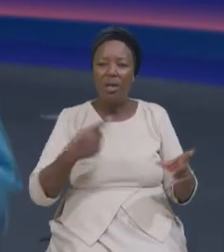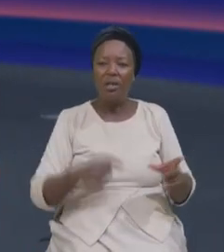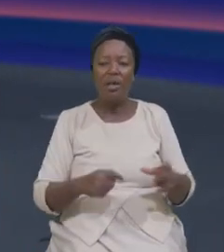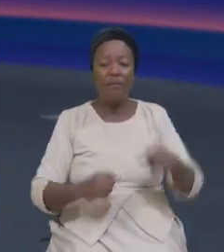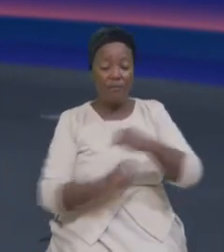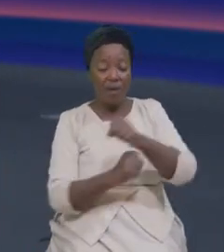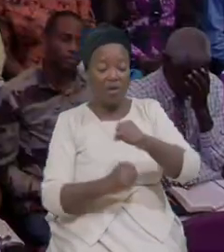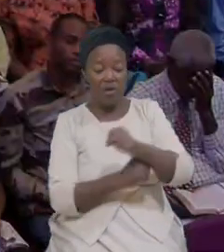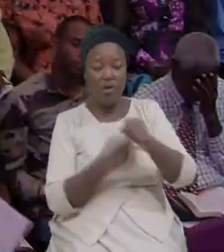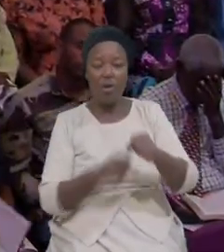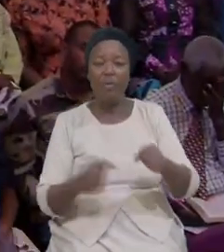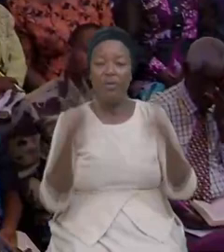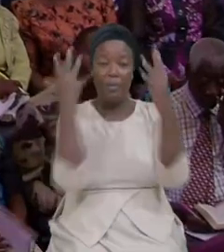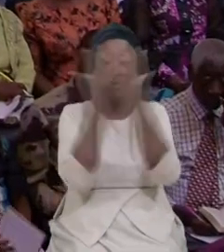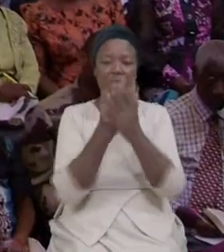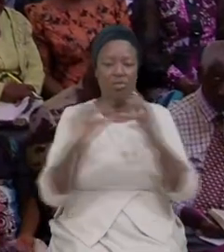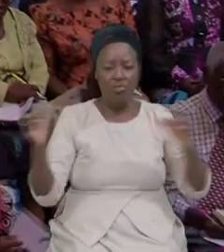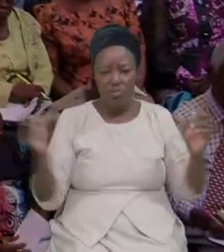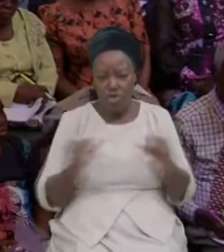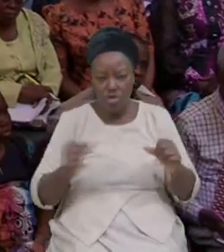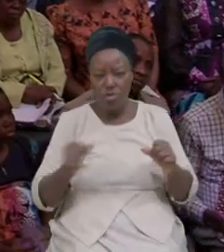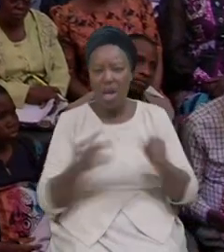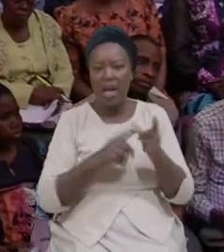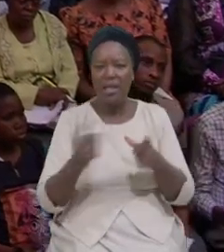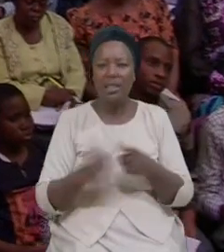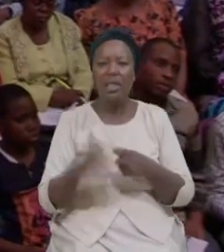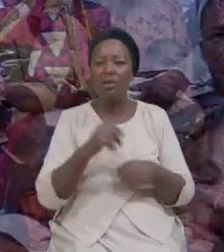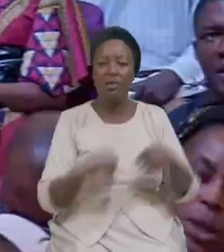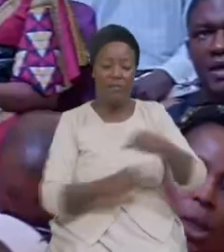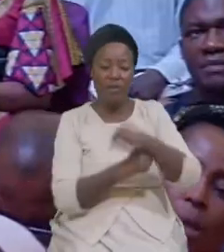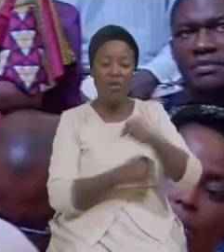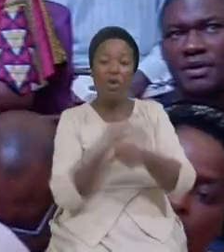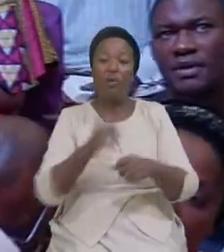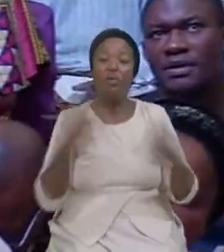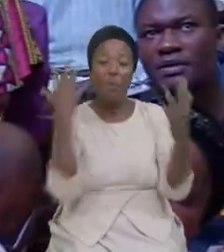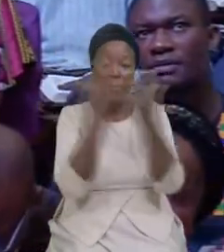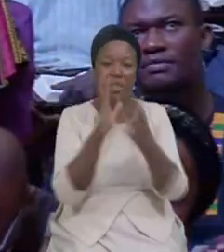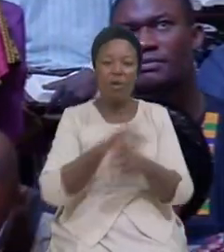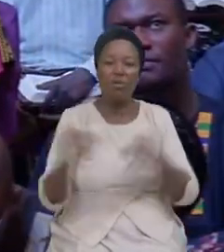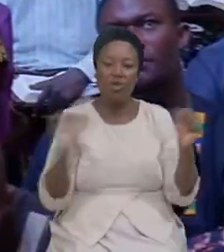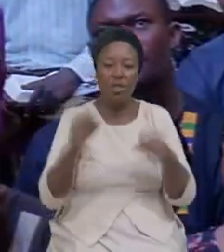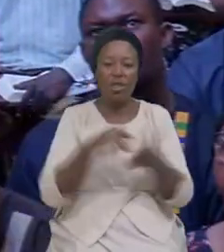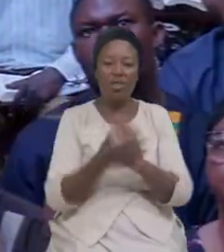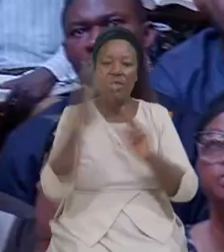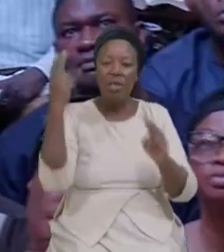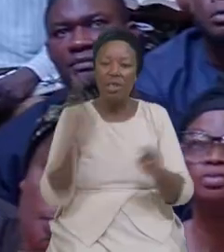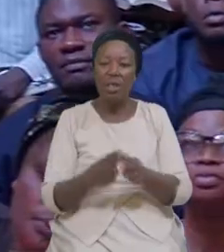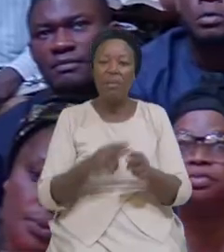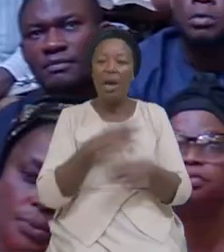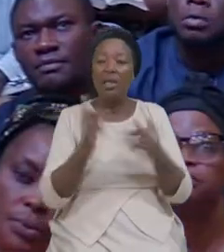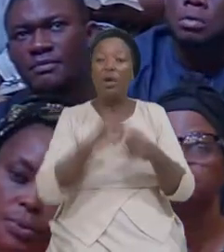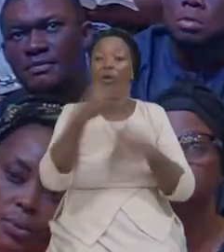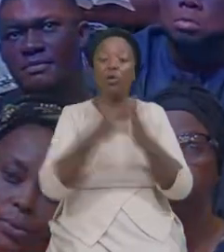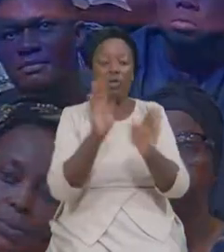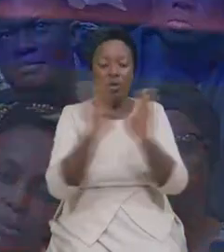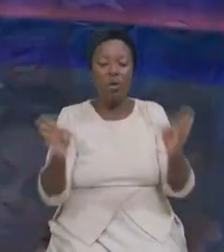shook. The foundation of a prison was shake in Jesus' name. All the doors were open, the windows were open,